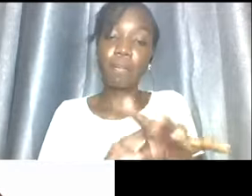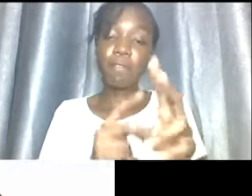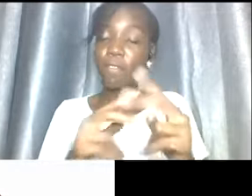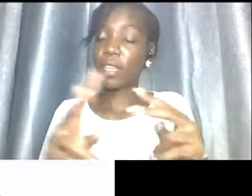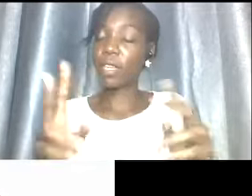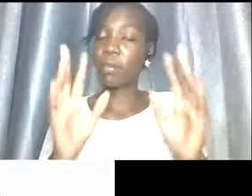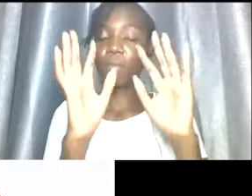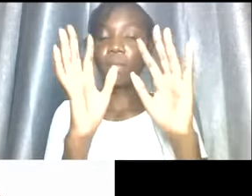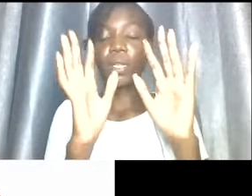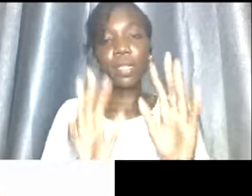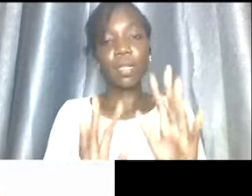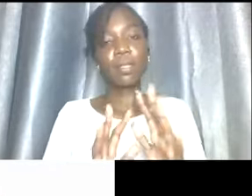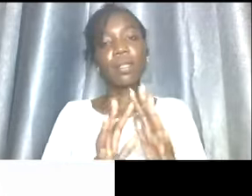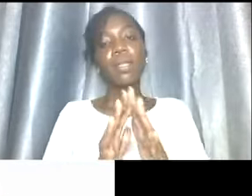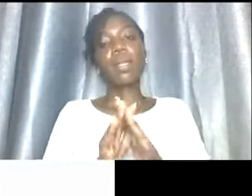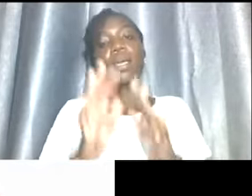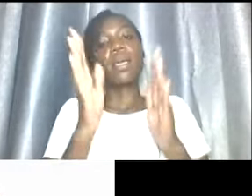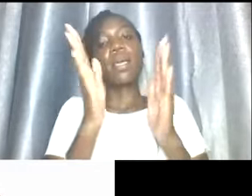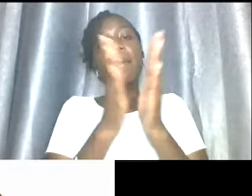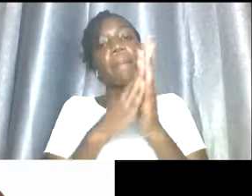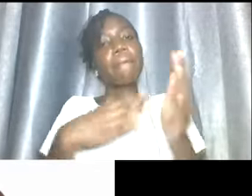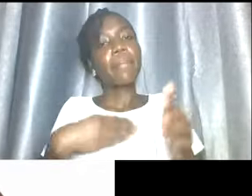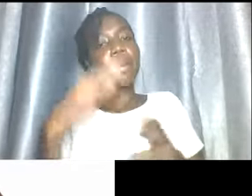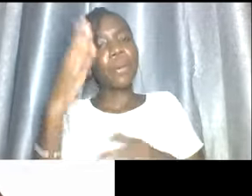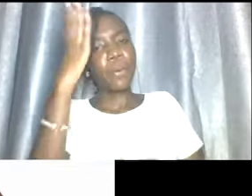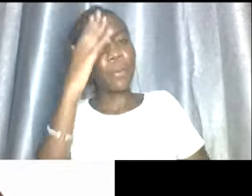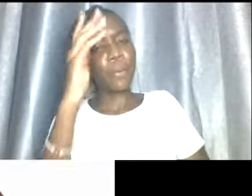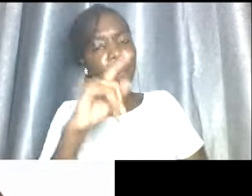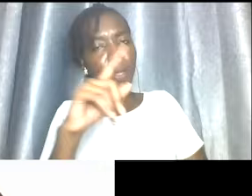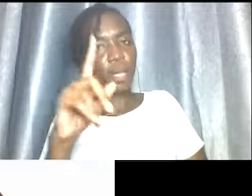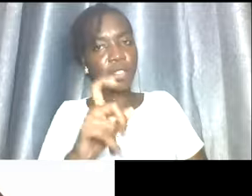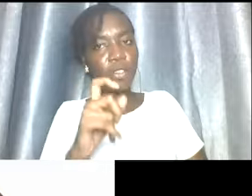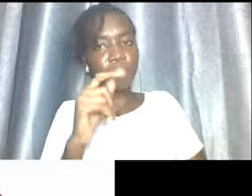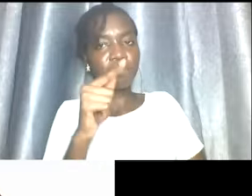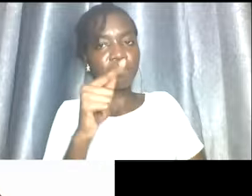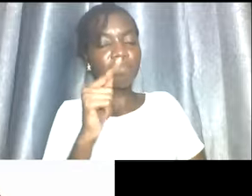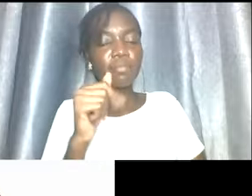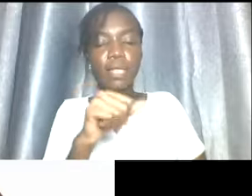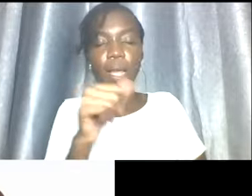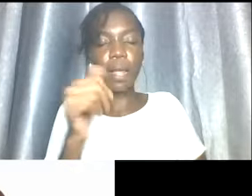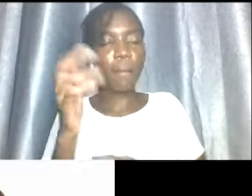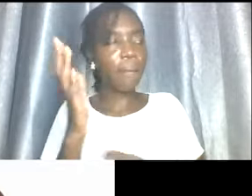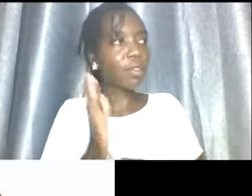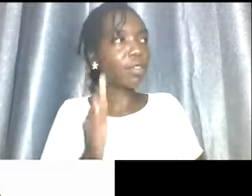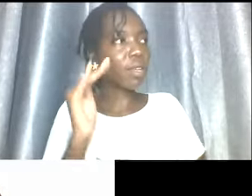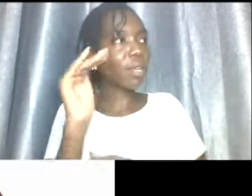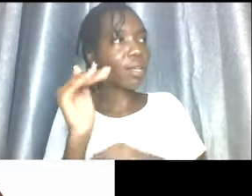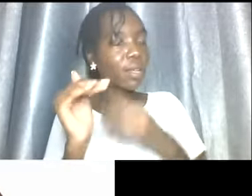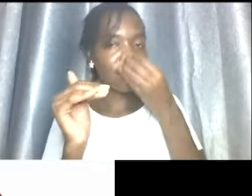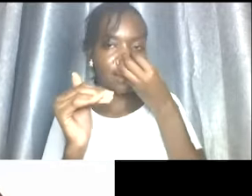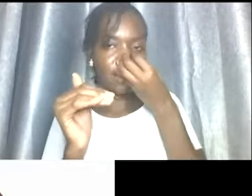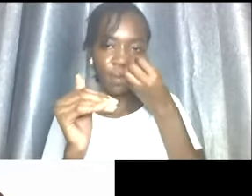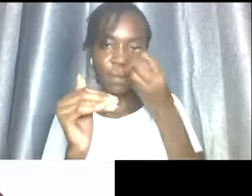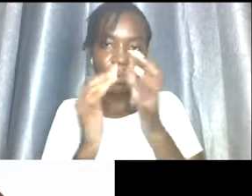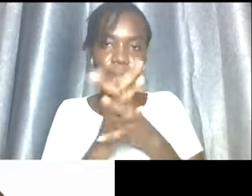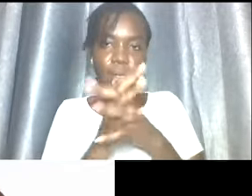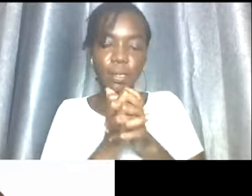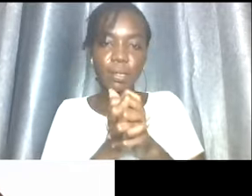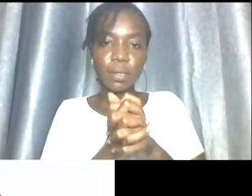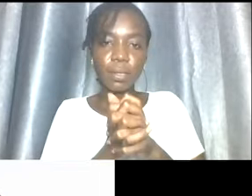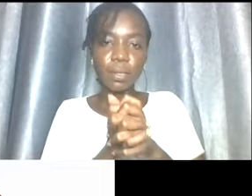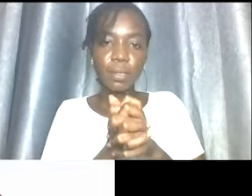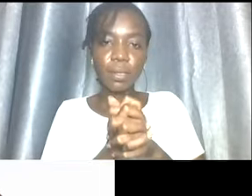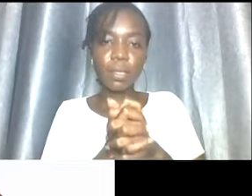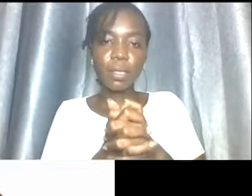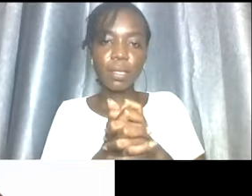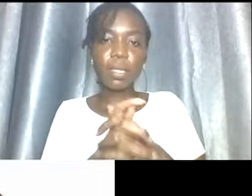I know this isn't a question, but it was something this isn't an answer to the question, but it's something I was supposed to bring up.